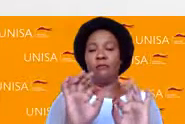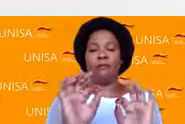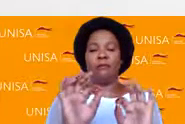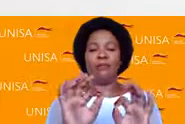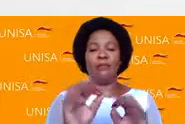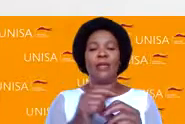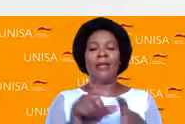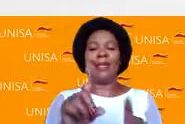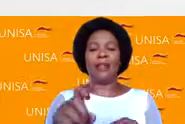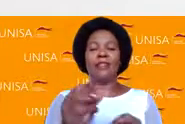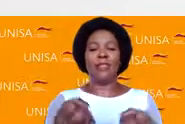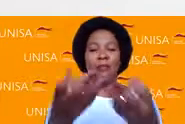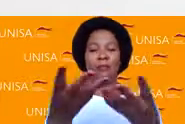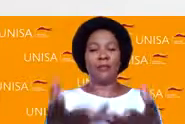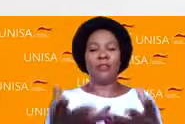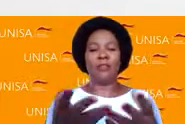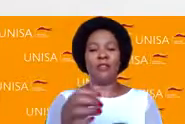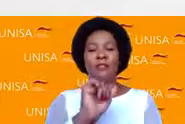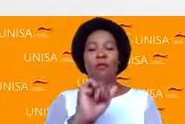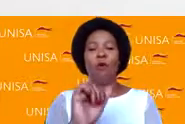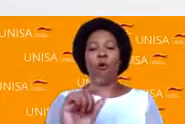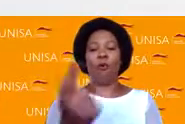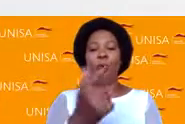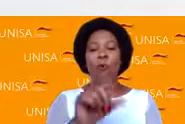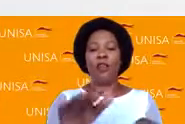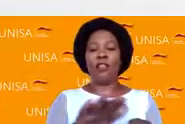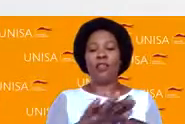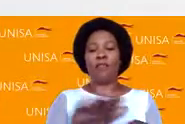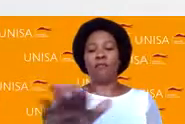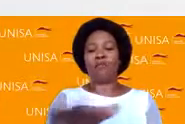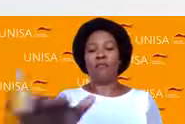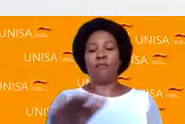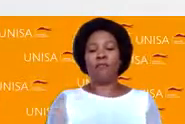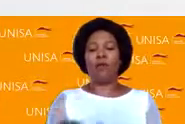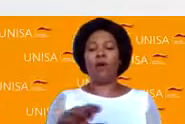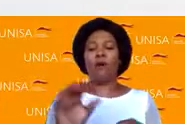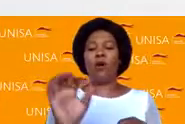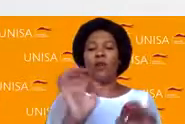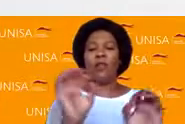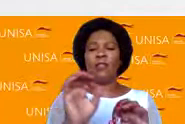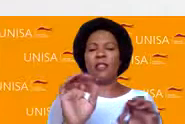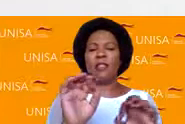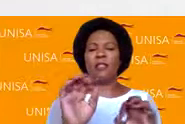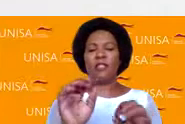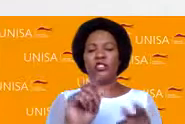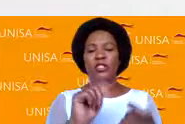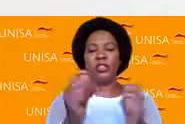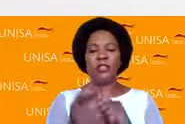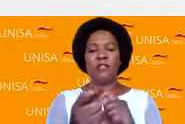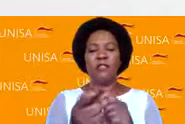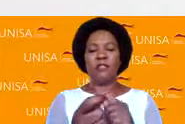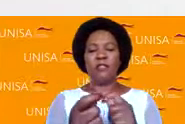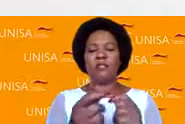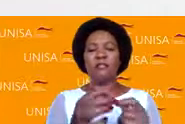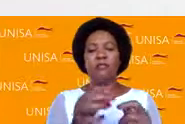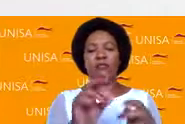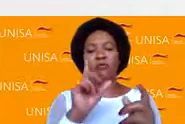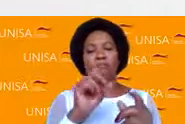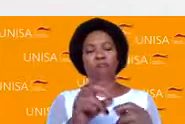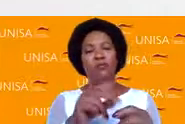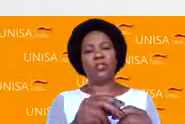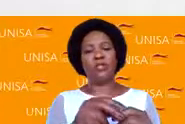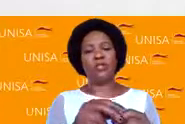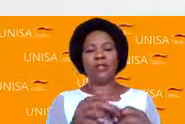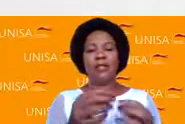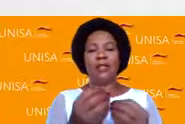on submit, all the fields go blank and they think, oh, nothing changed. They miss the little green to say that your password has been